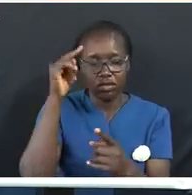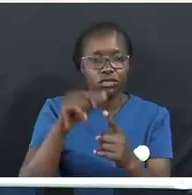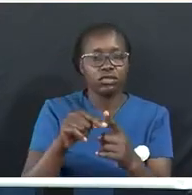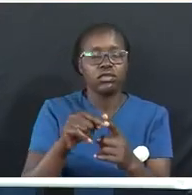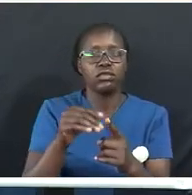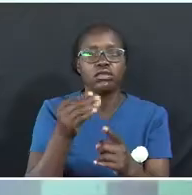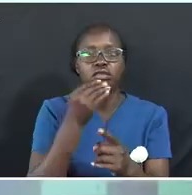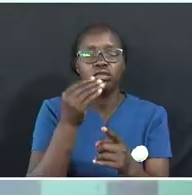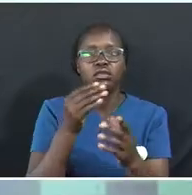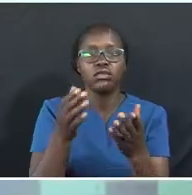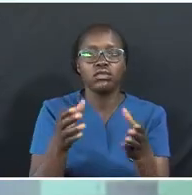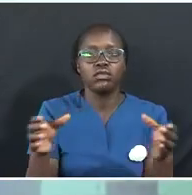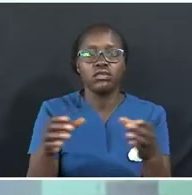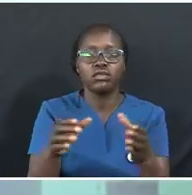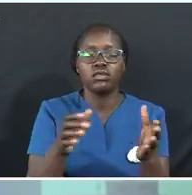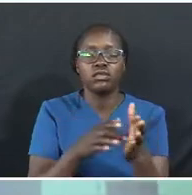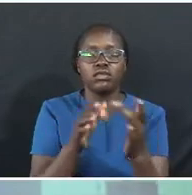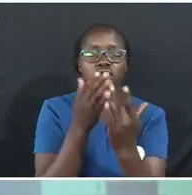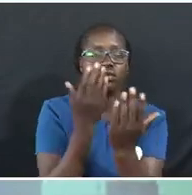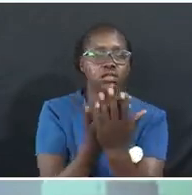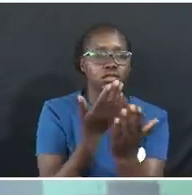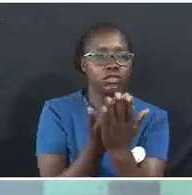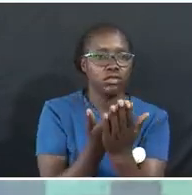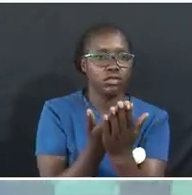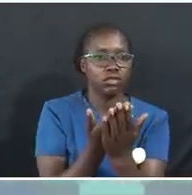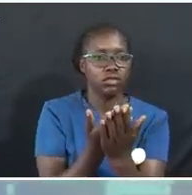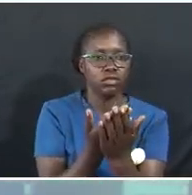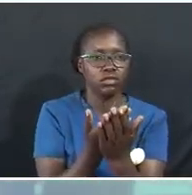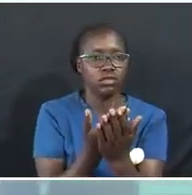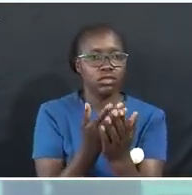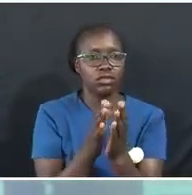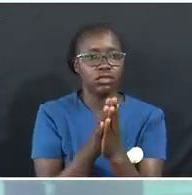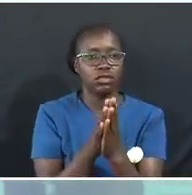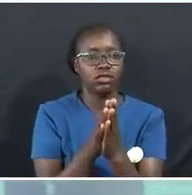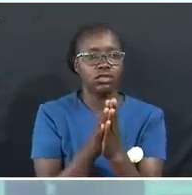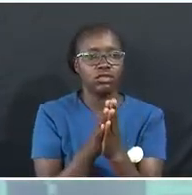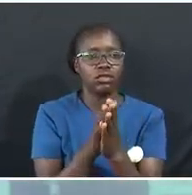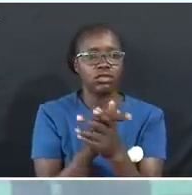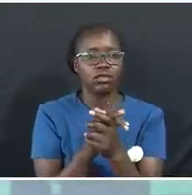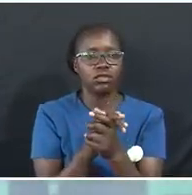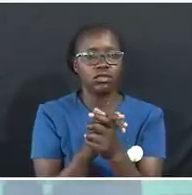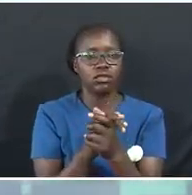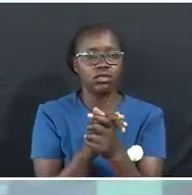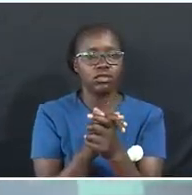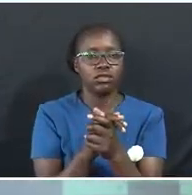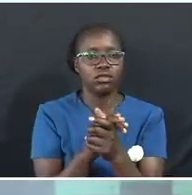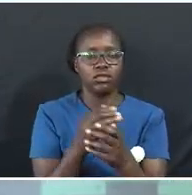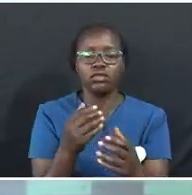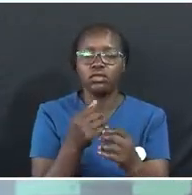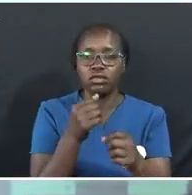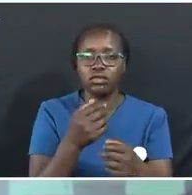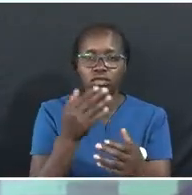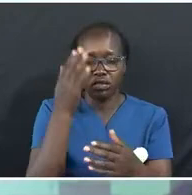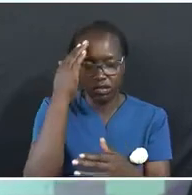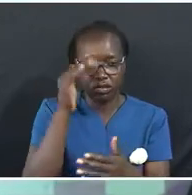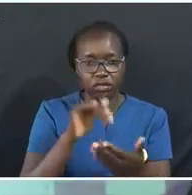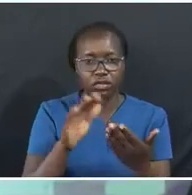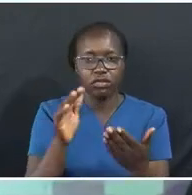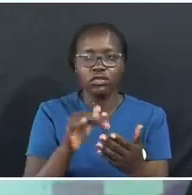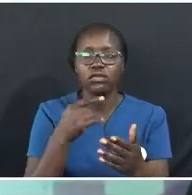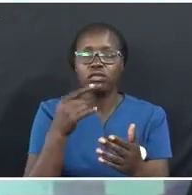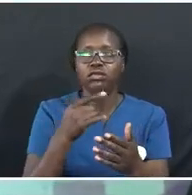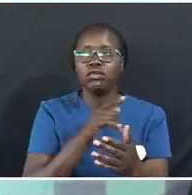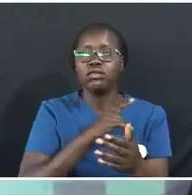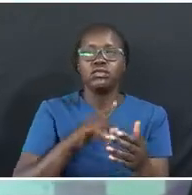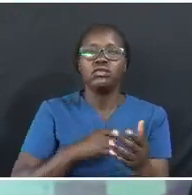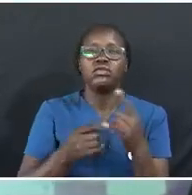is speaking to John. Jesus is speaking. And John was given an opportunity even to speak. The closing word says, "Even so, Lord, come